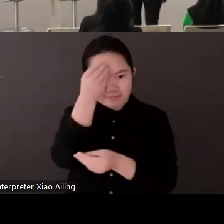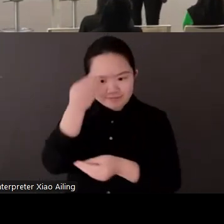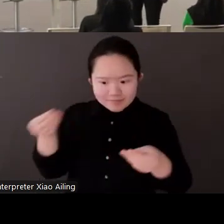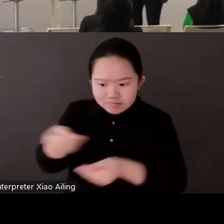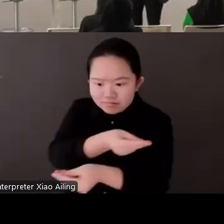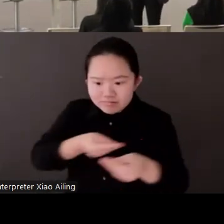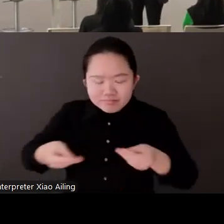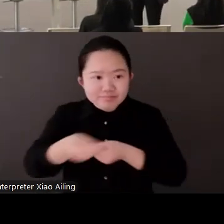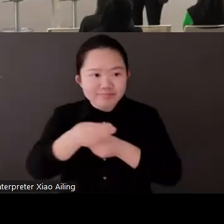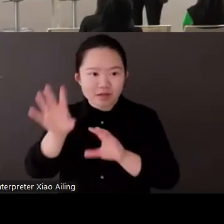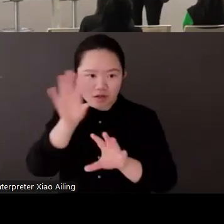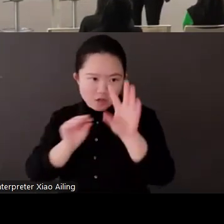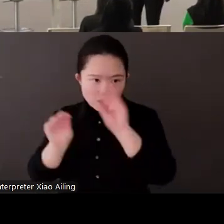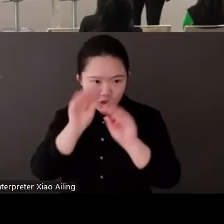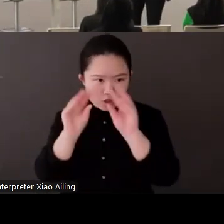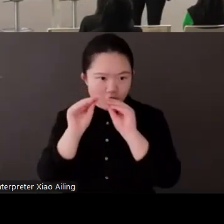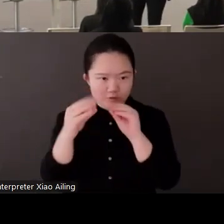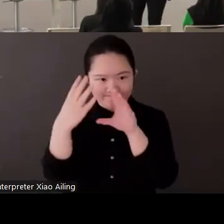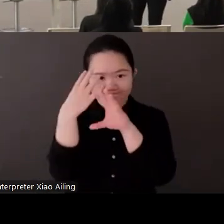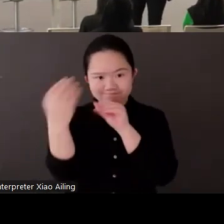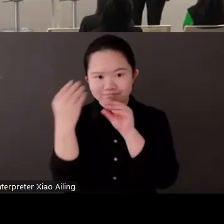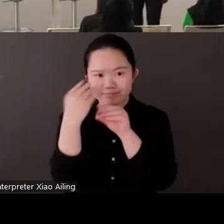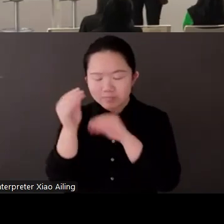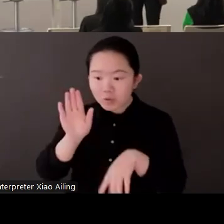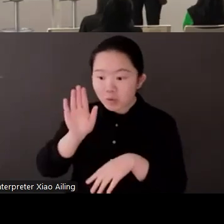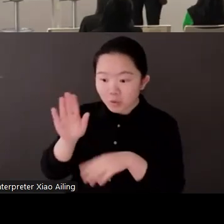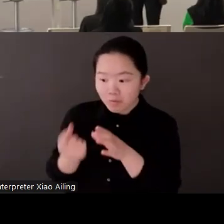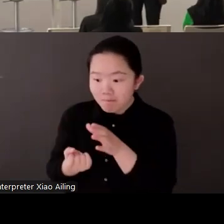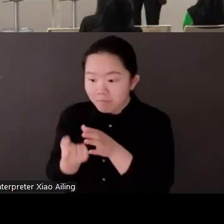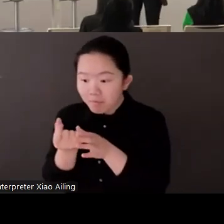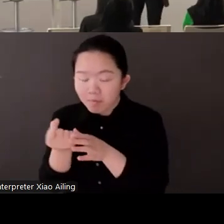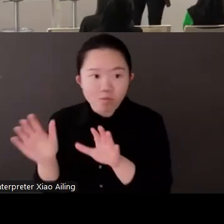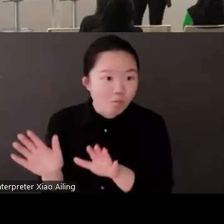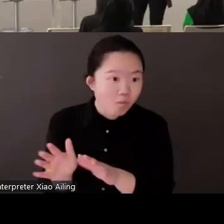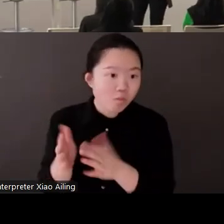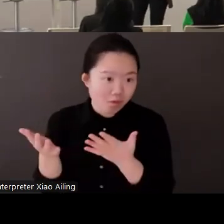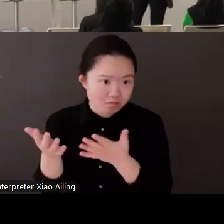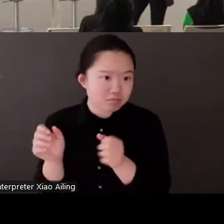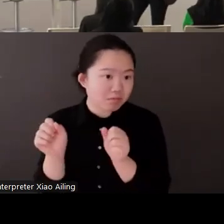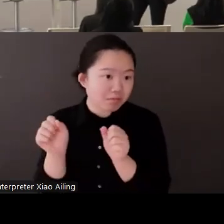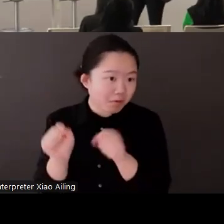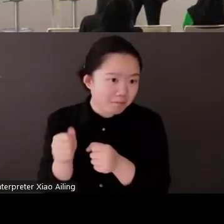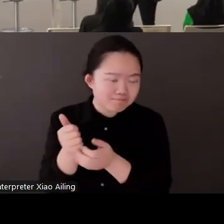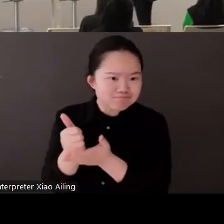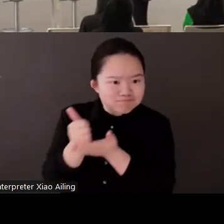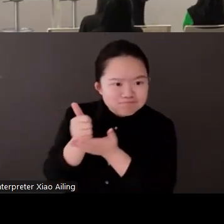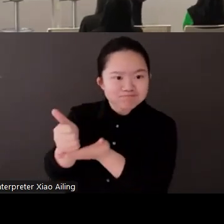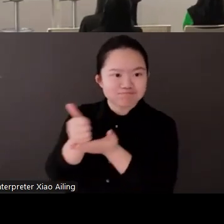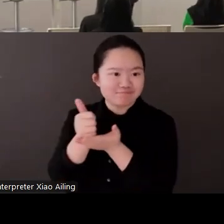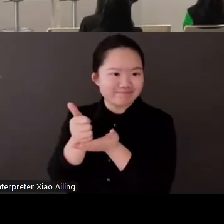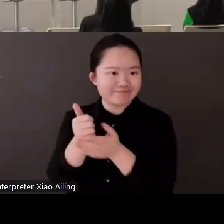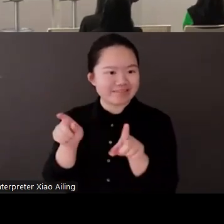experts, learning how they handle problems, feeling not that lonely anymore, but getting some